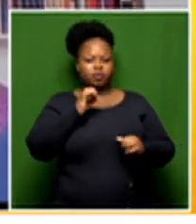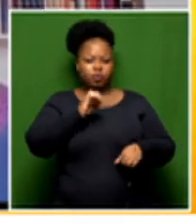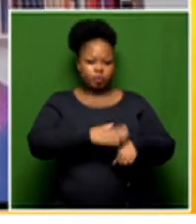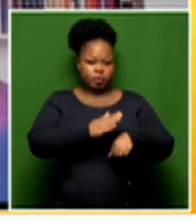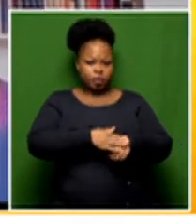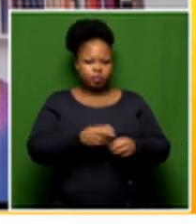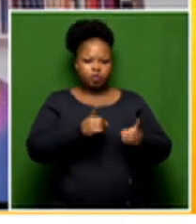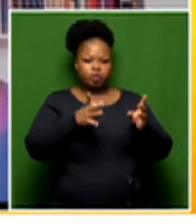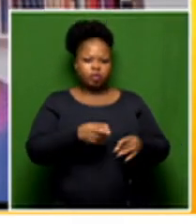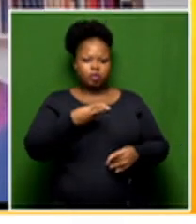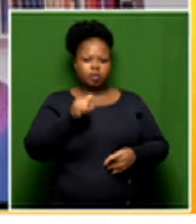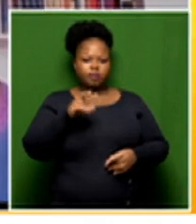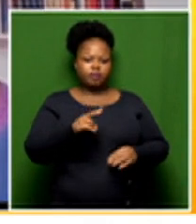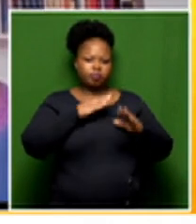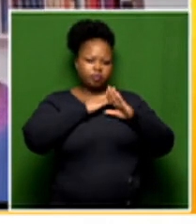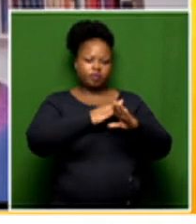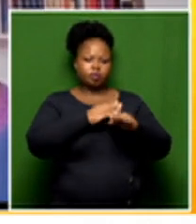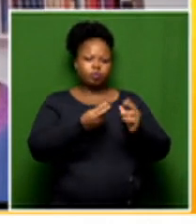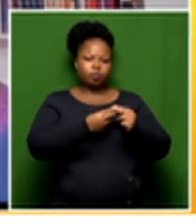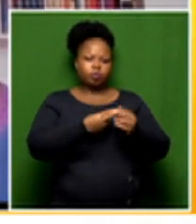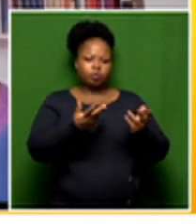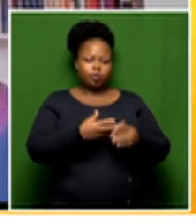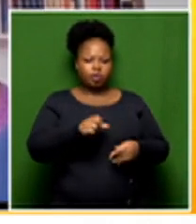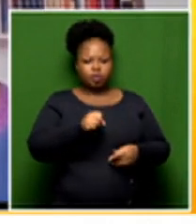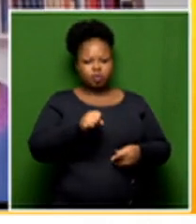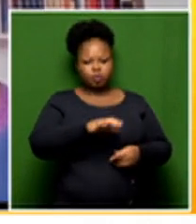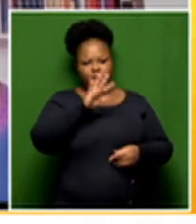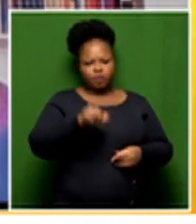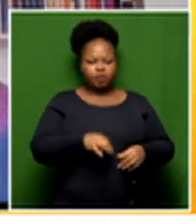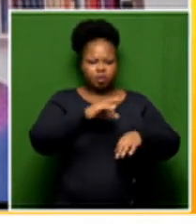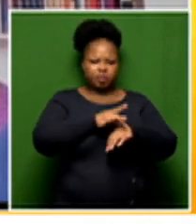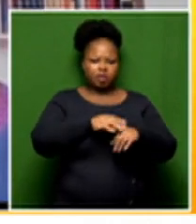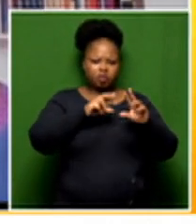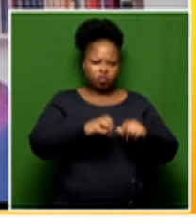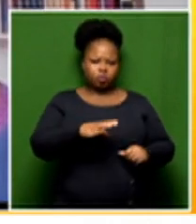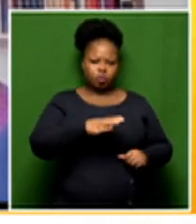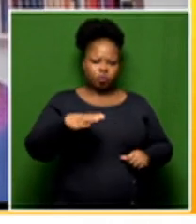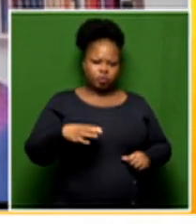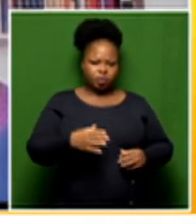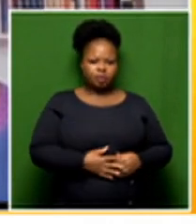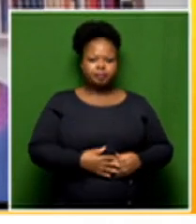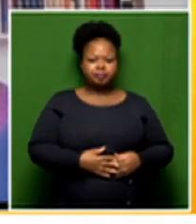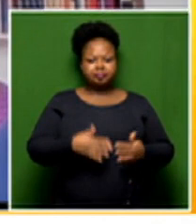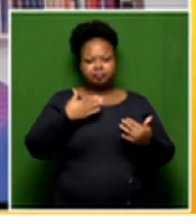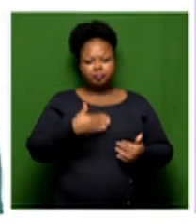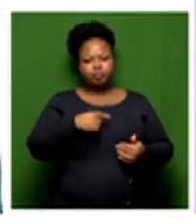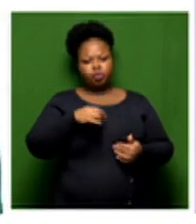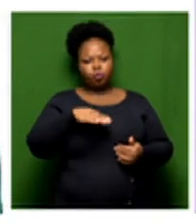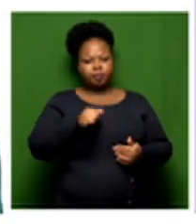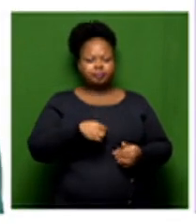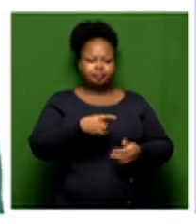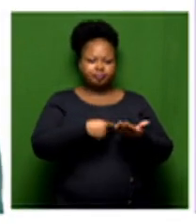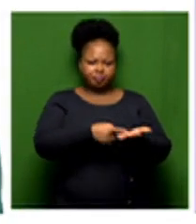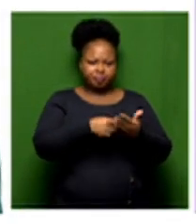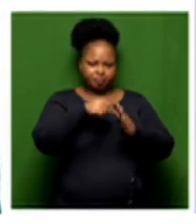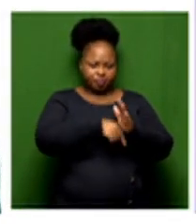time. Director for the HIV Prevention Unit at the South African Medical Research Council. And Professor Goga was talking to